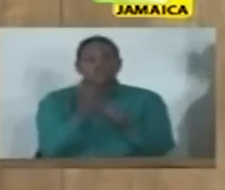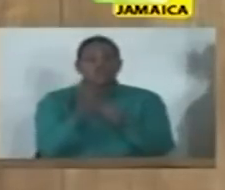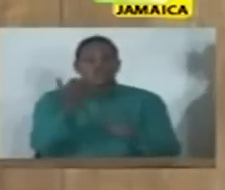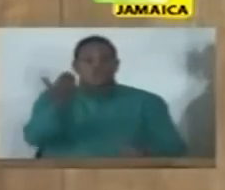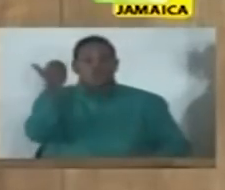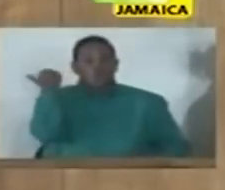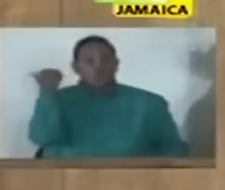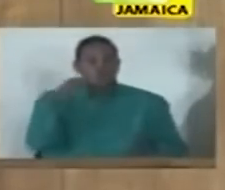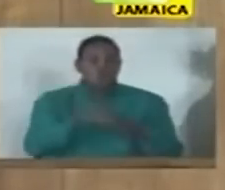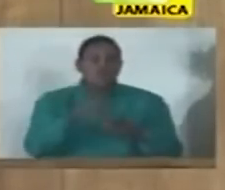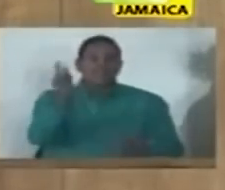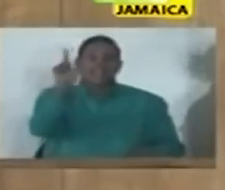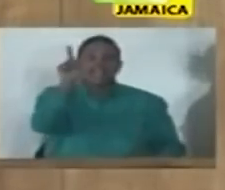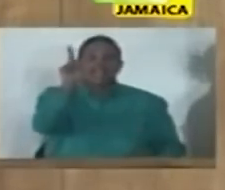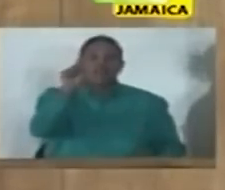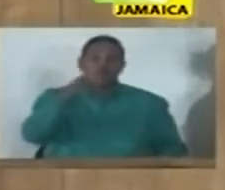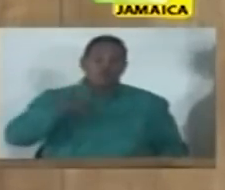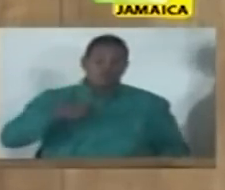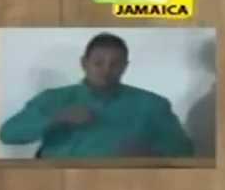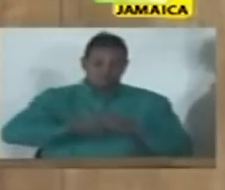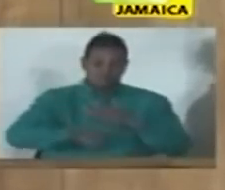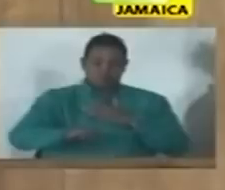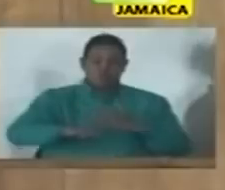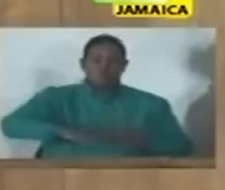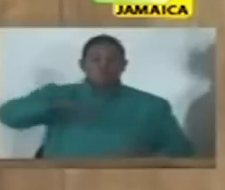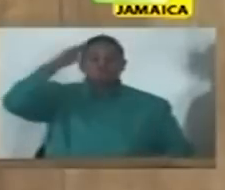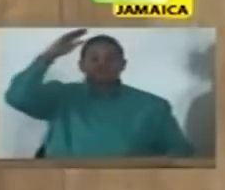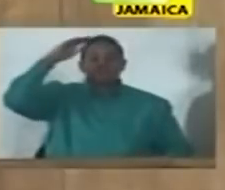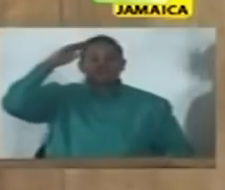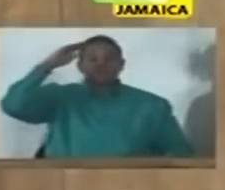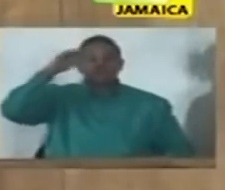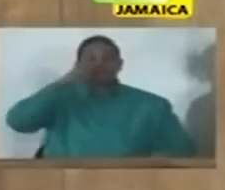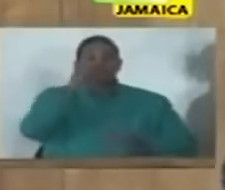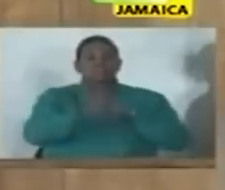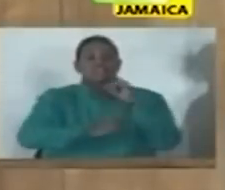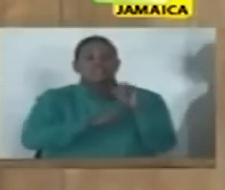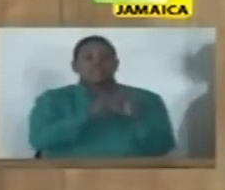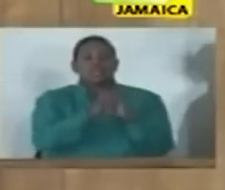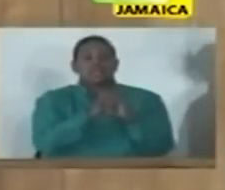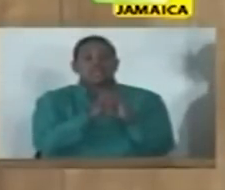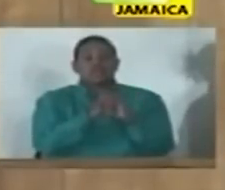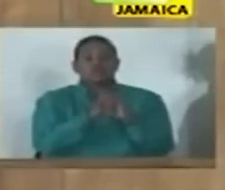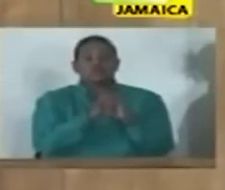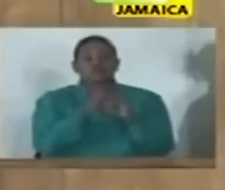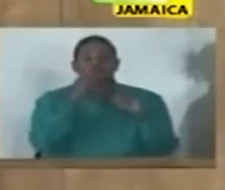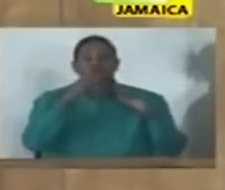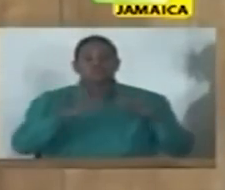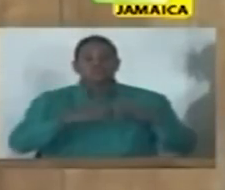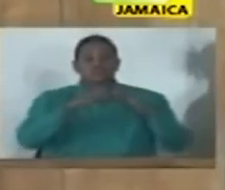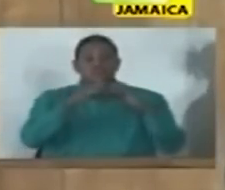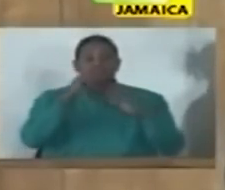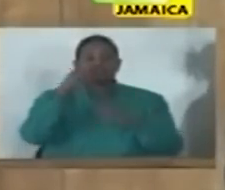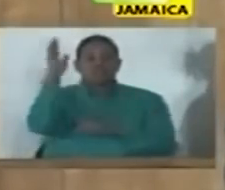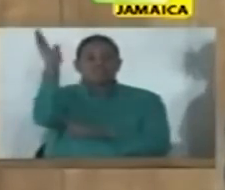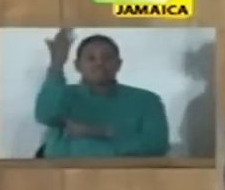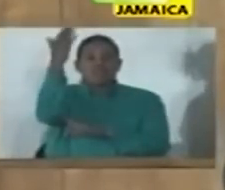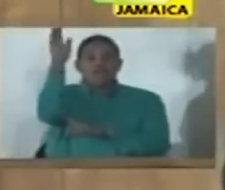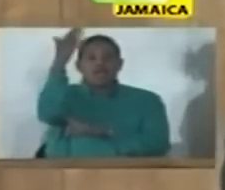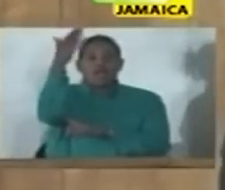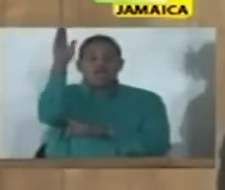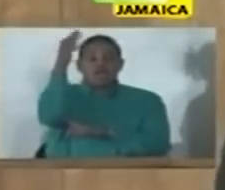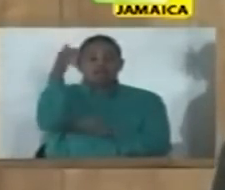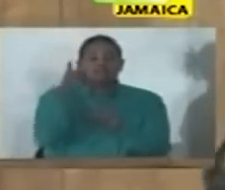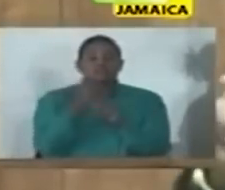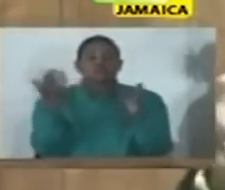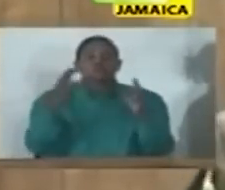in Ligini, where I born and grew, a certain institution raised on their flagpole what